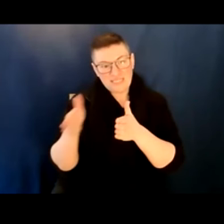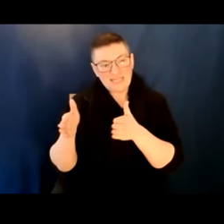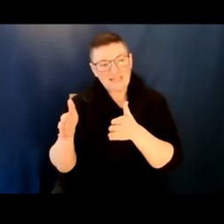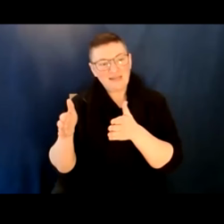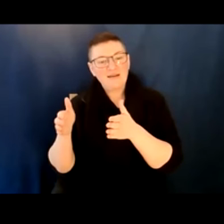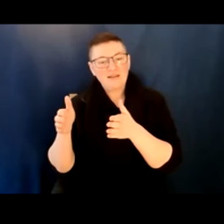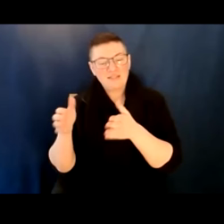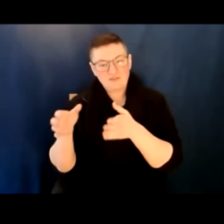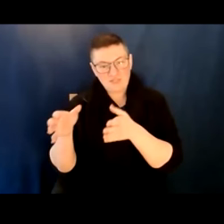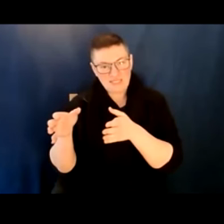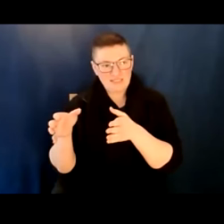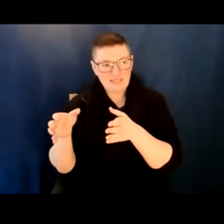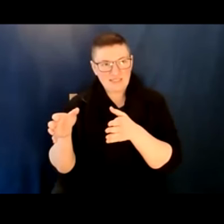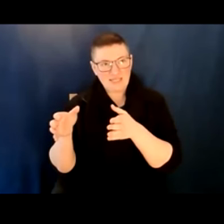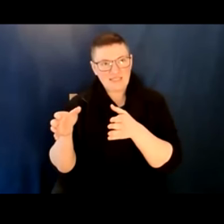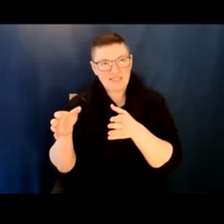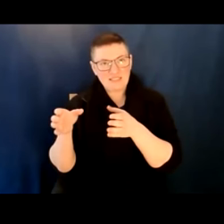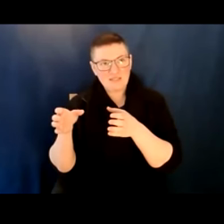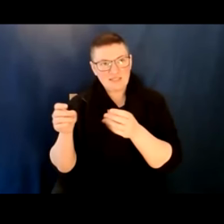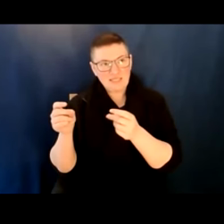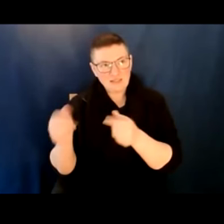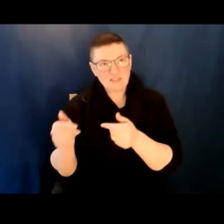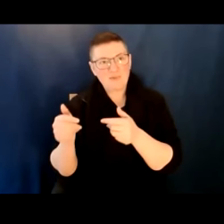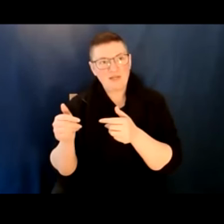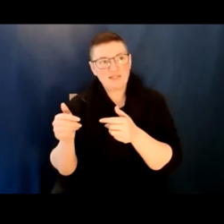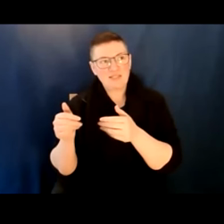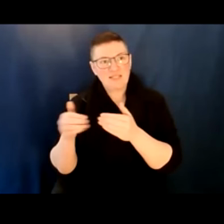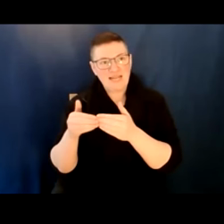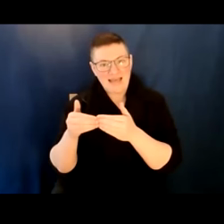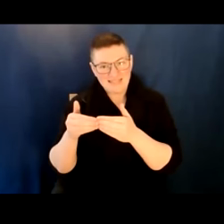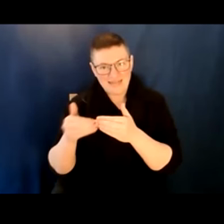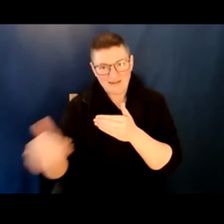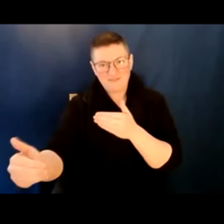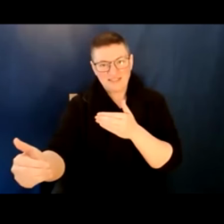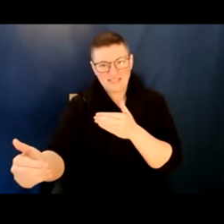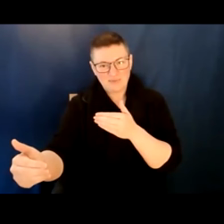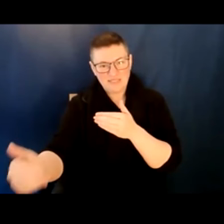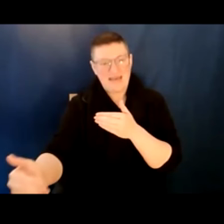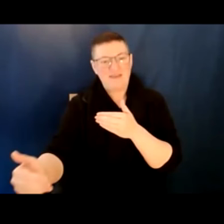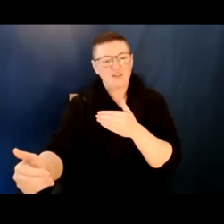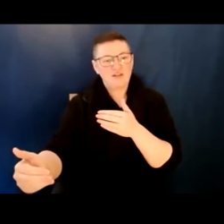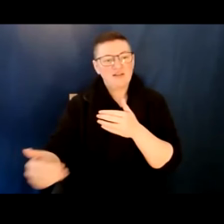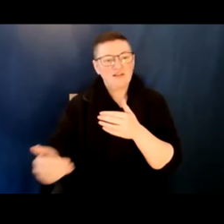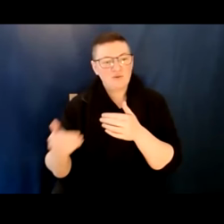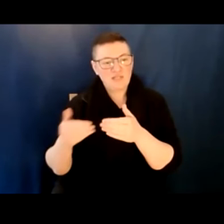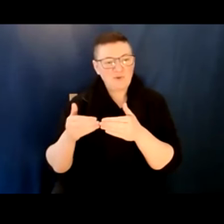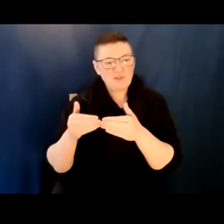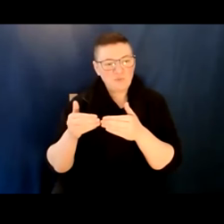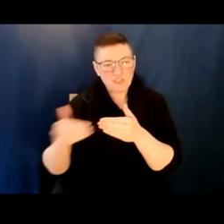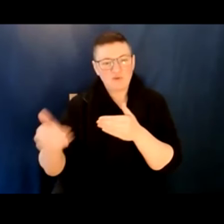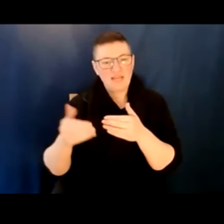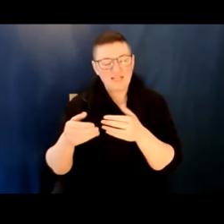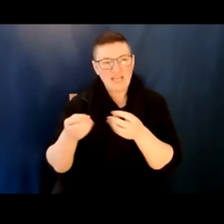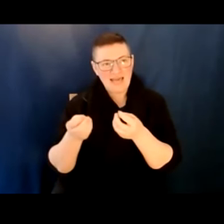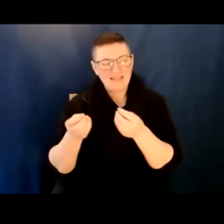for D, the difference is it's a singular experience that then has an effect that takes place after. So the experience